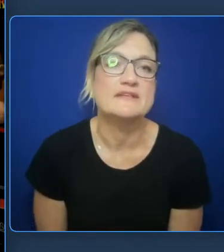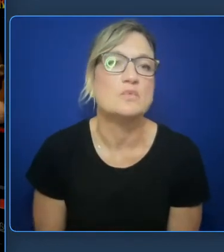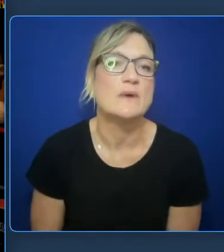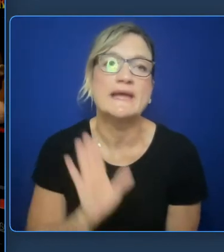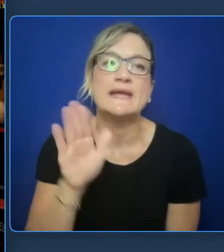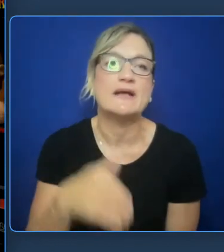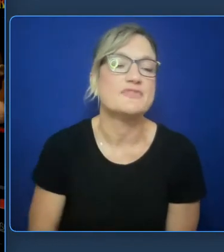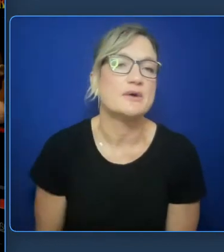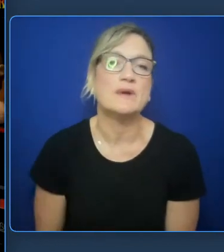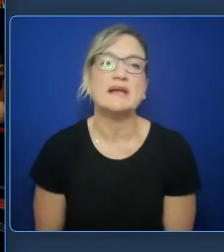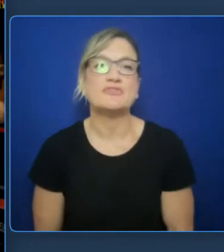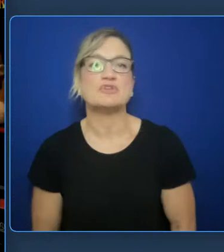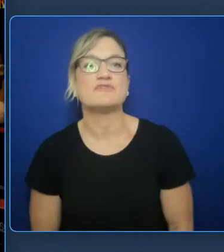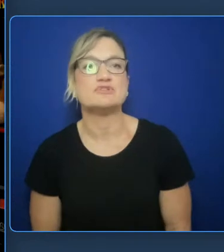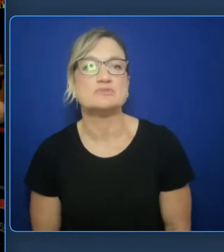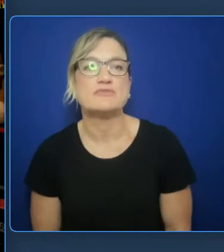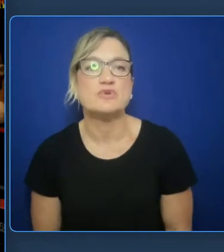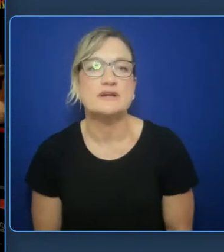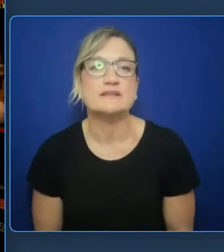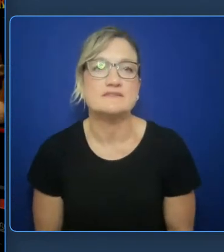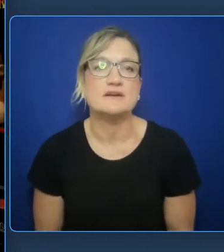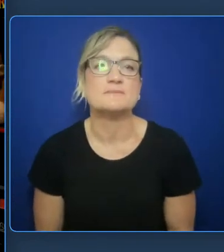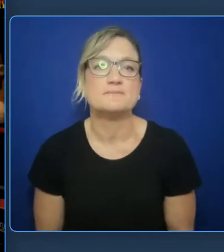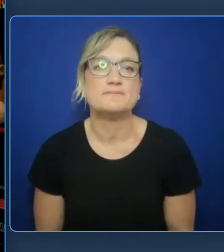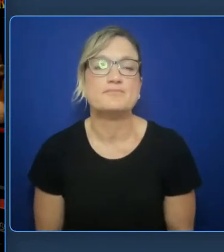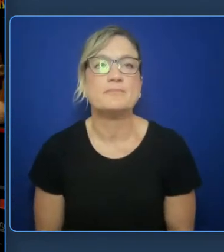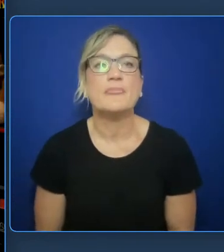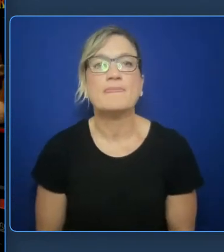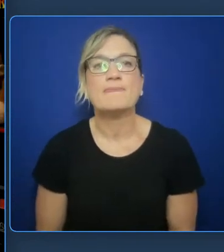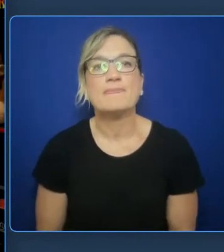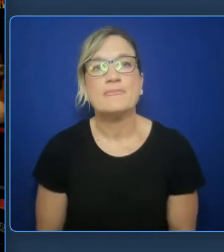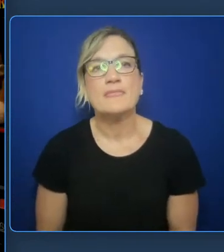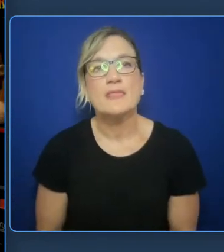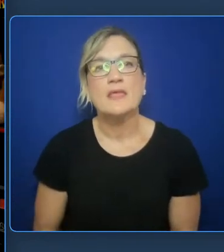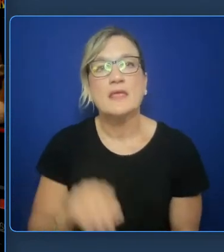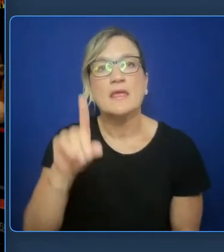Yep. Can I add one quick thing? One quick thing in.